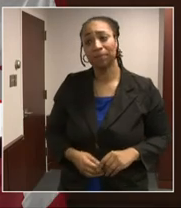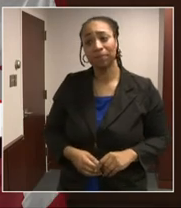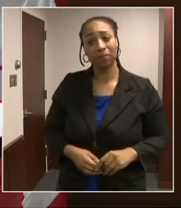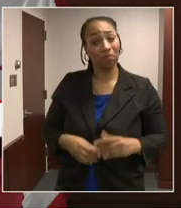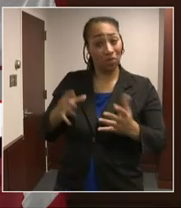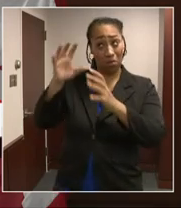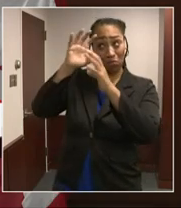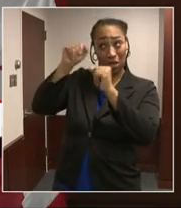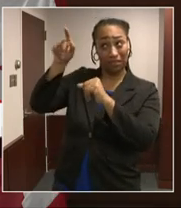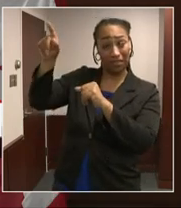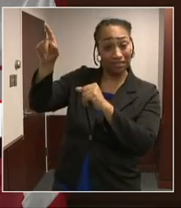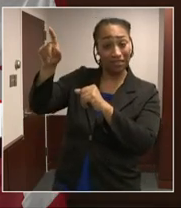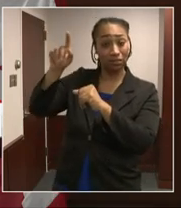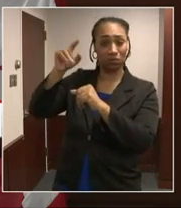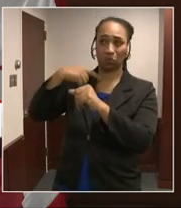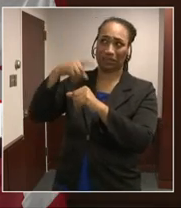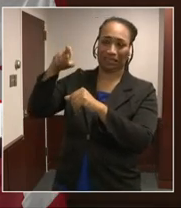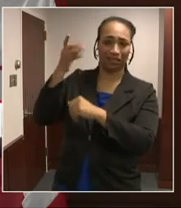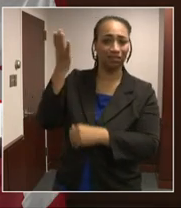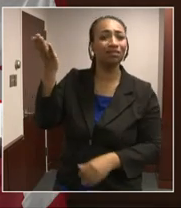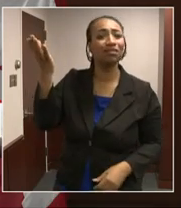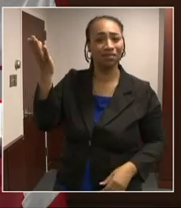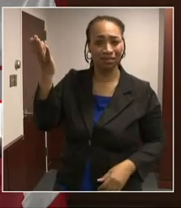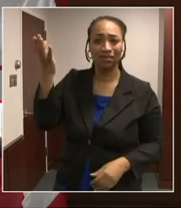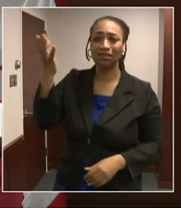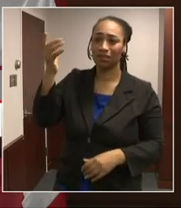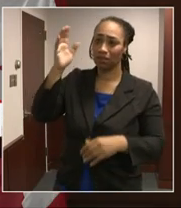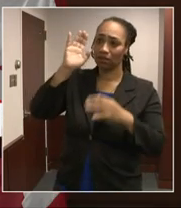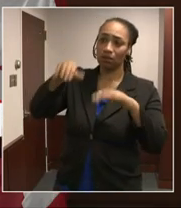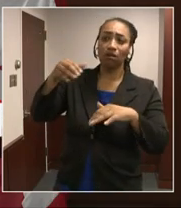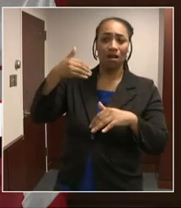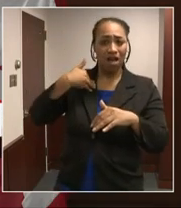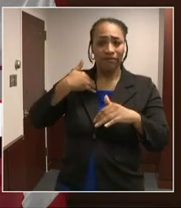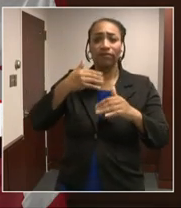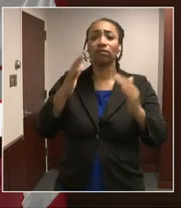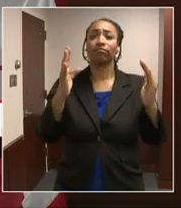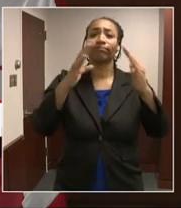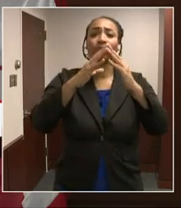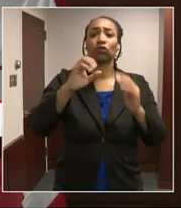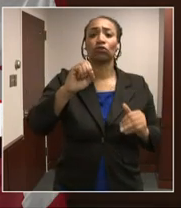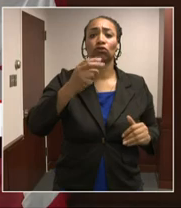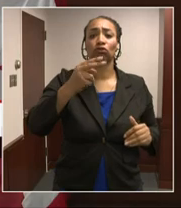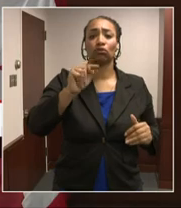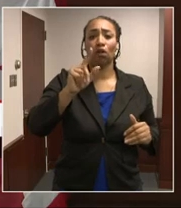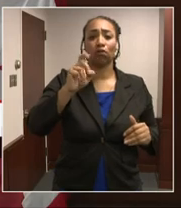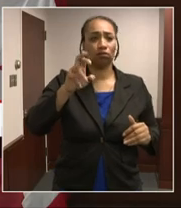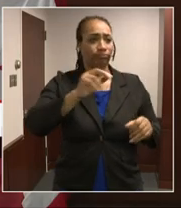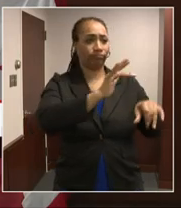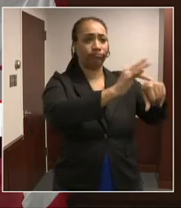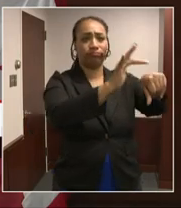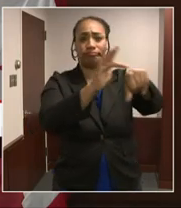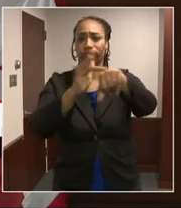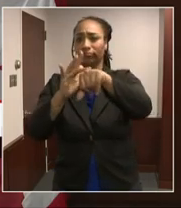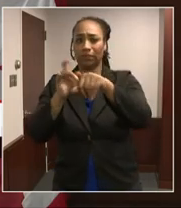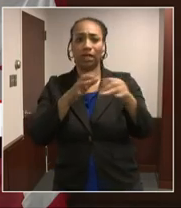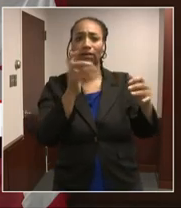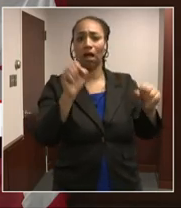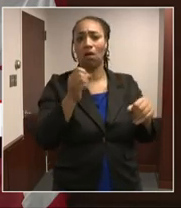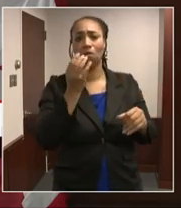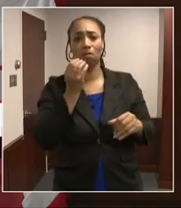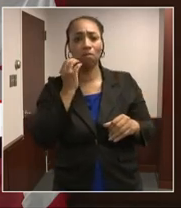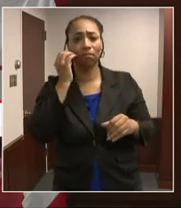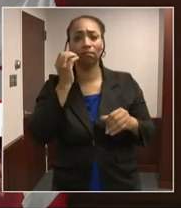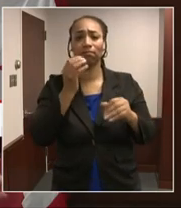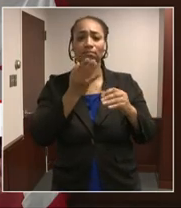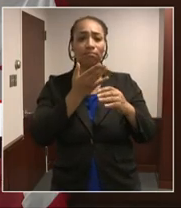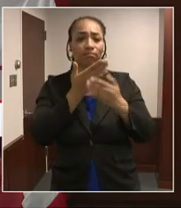shelter space. We have space in our system for anybody who's on the street. And we want to work, and we work hard every day. It's some of